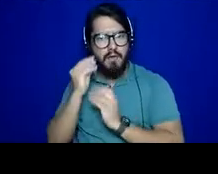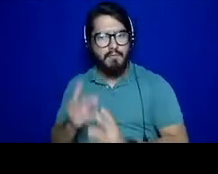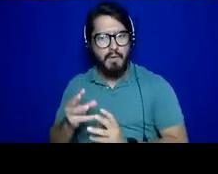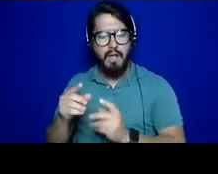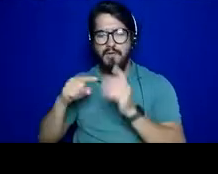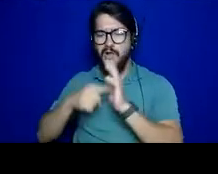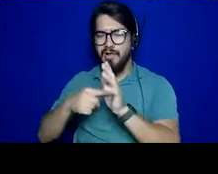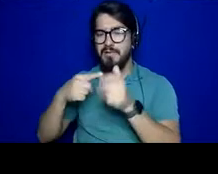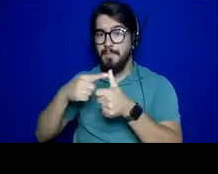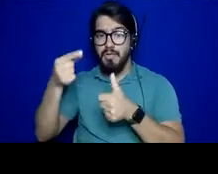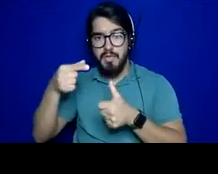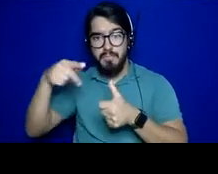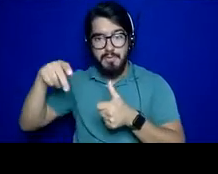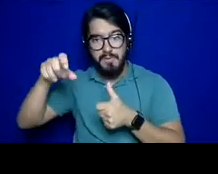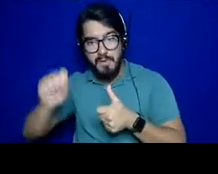GPS, and TIFF.